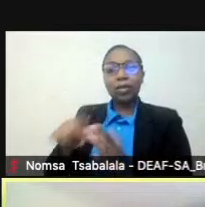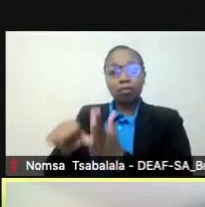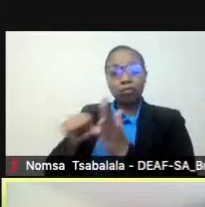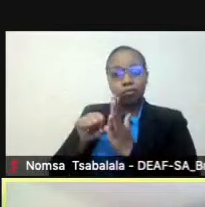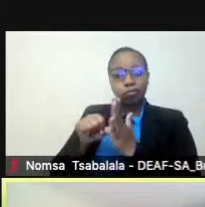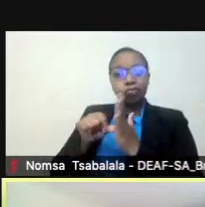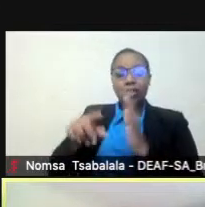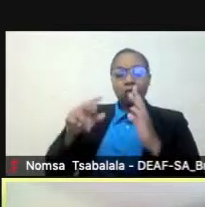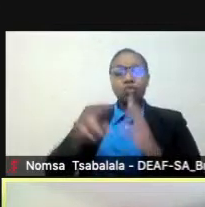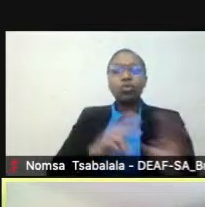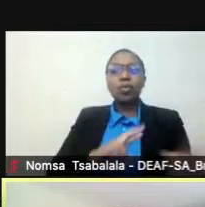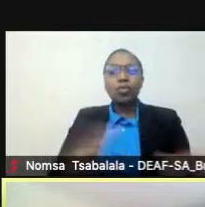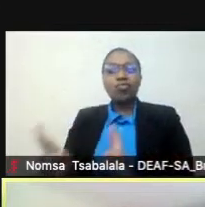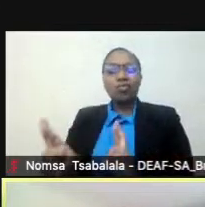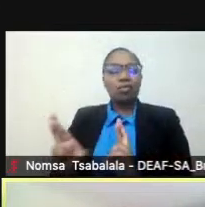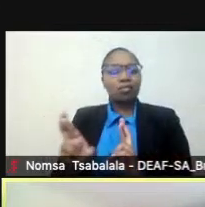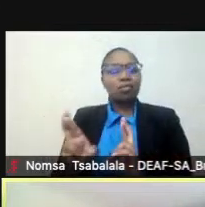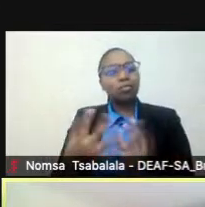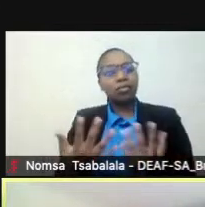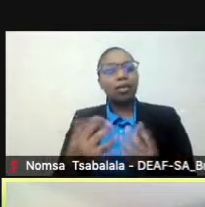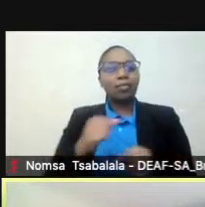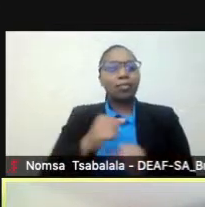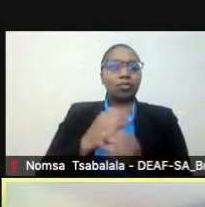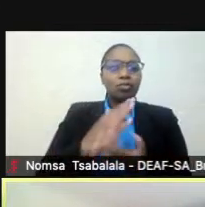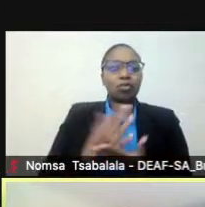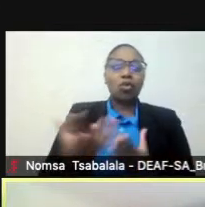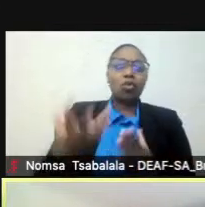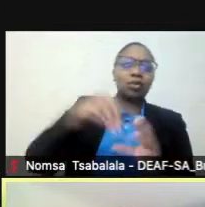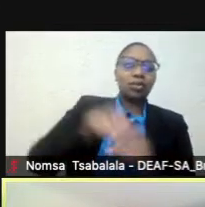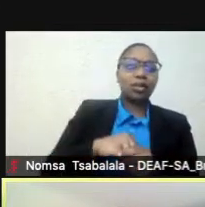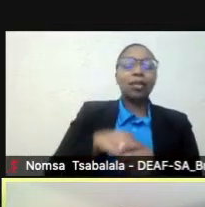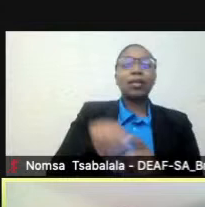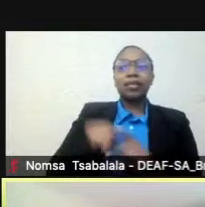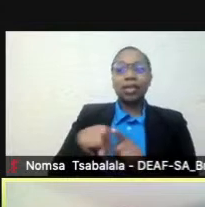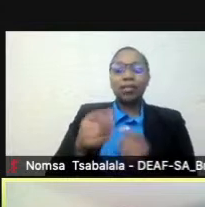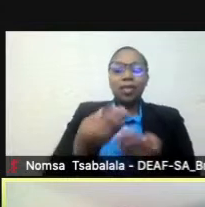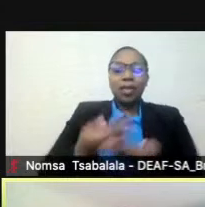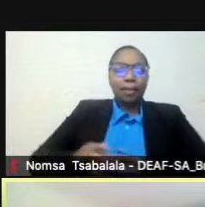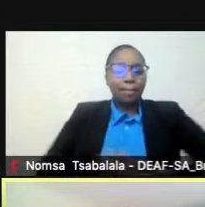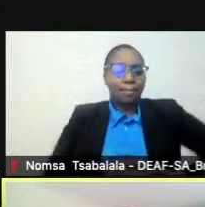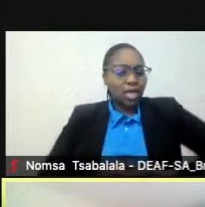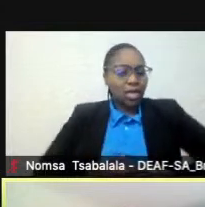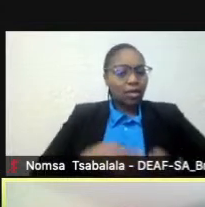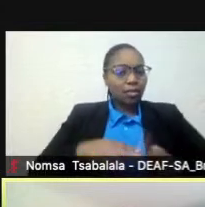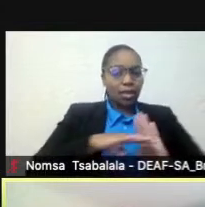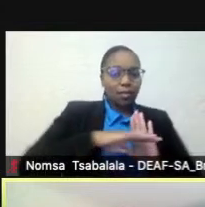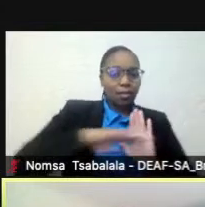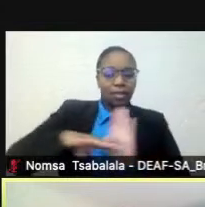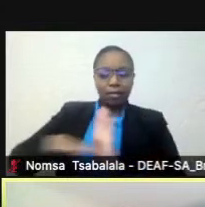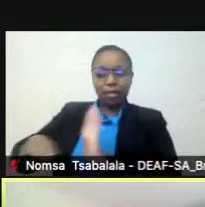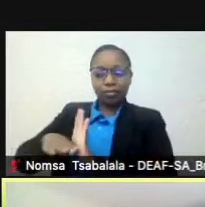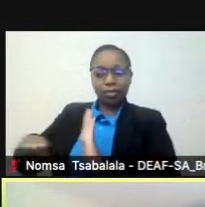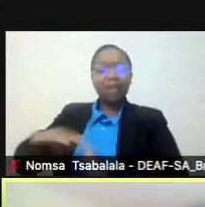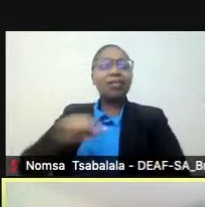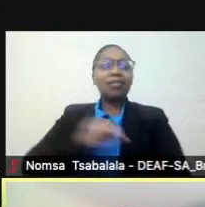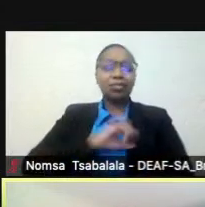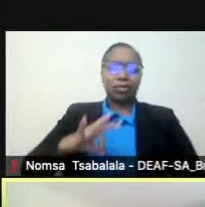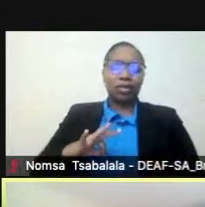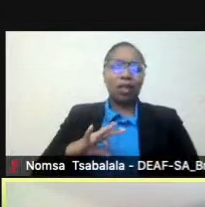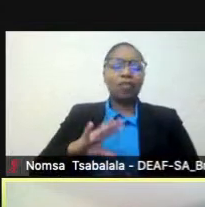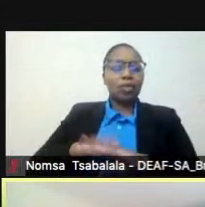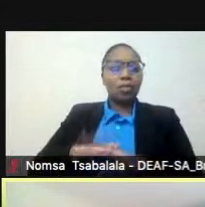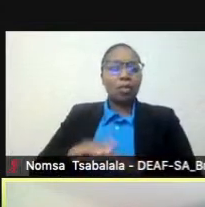preparedness to also include pediatric beds and staff. We need additional data, as the Honourable